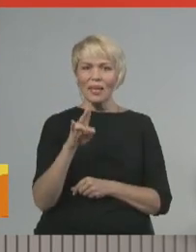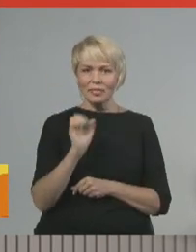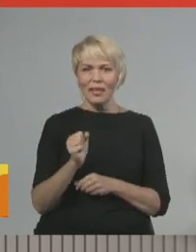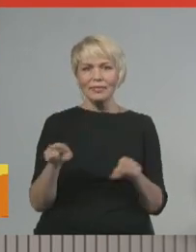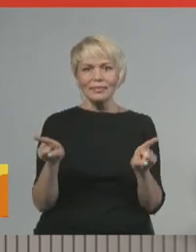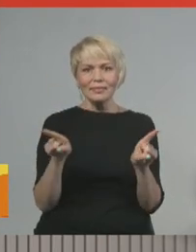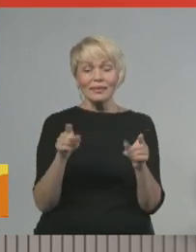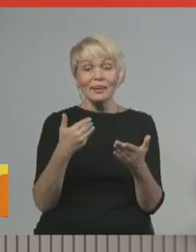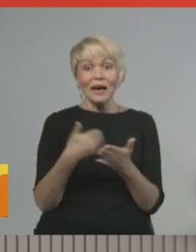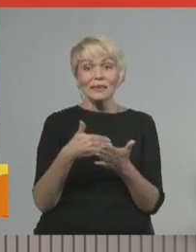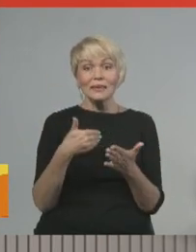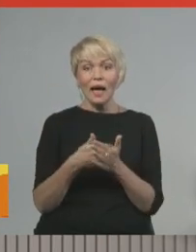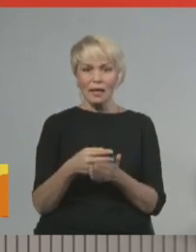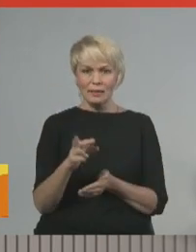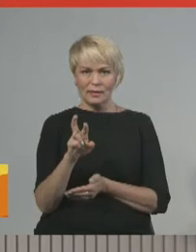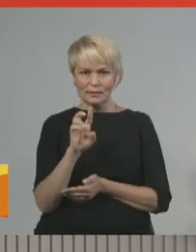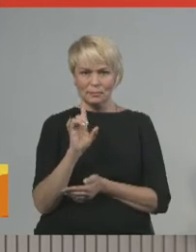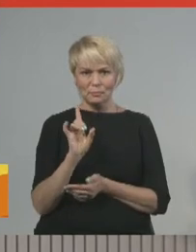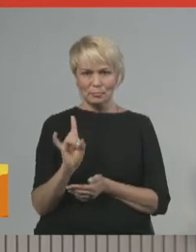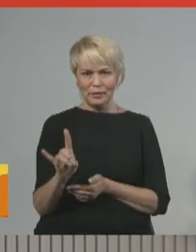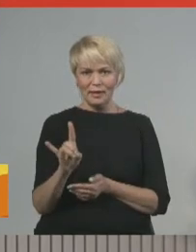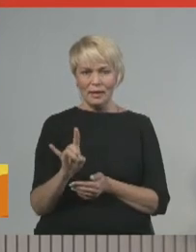has negative impact